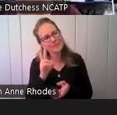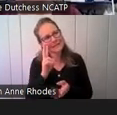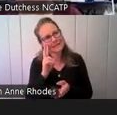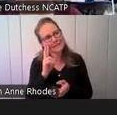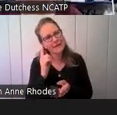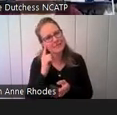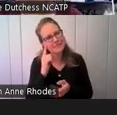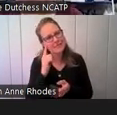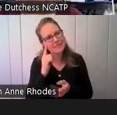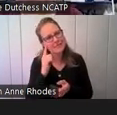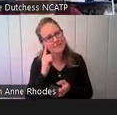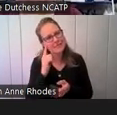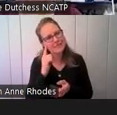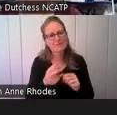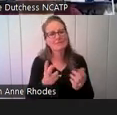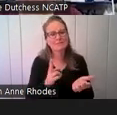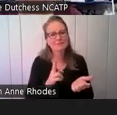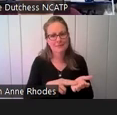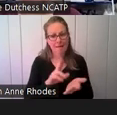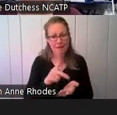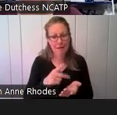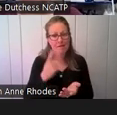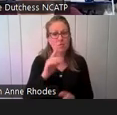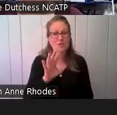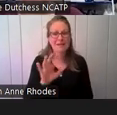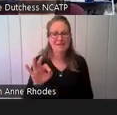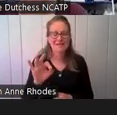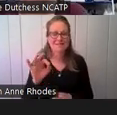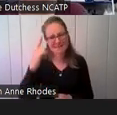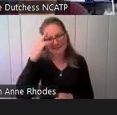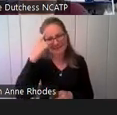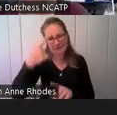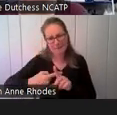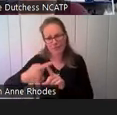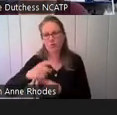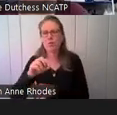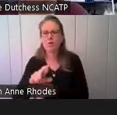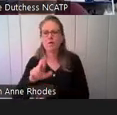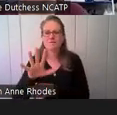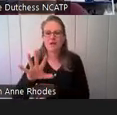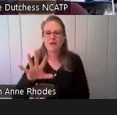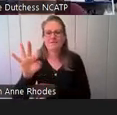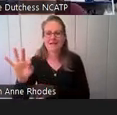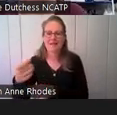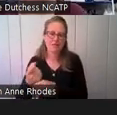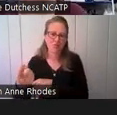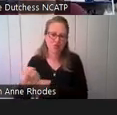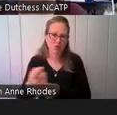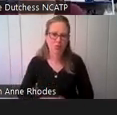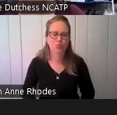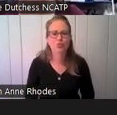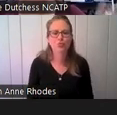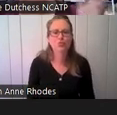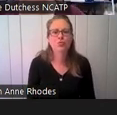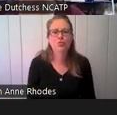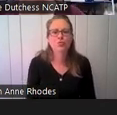And the subscriptions are 99 cents a month or $5.99 annually. And